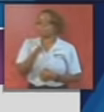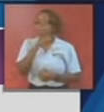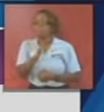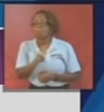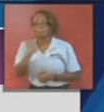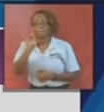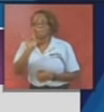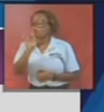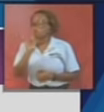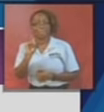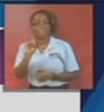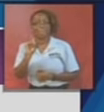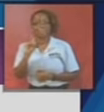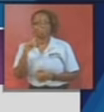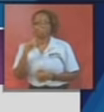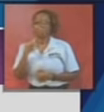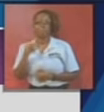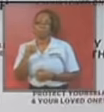for her to take?